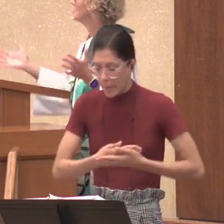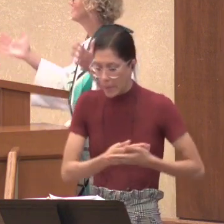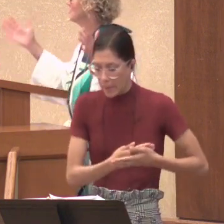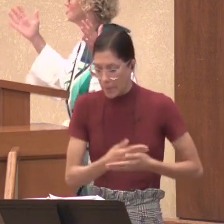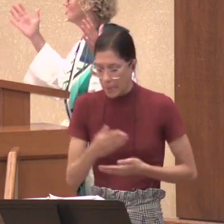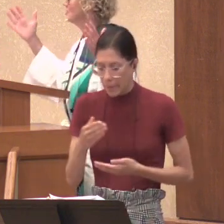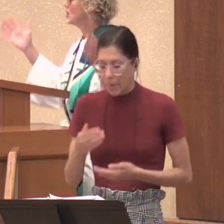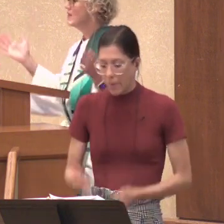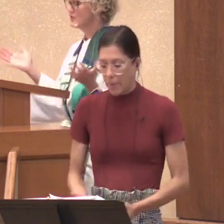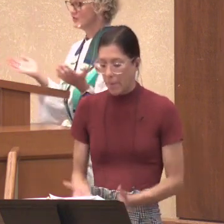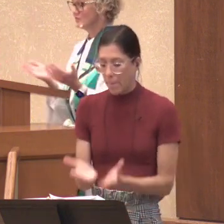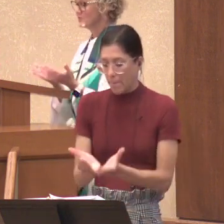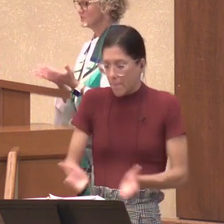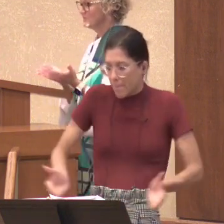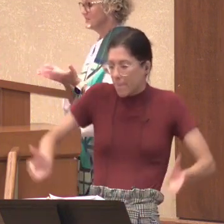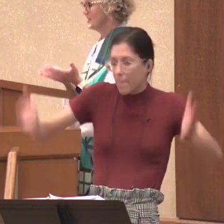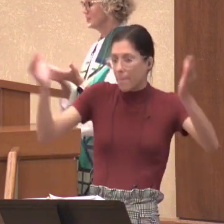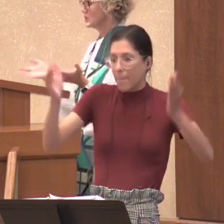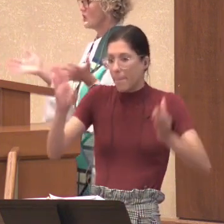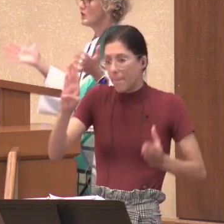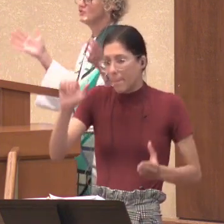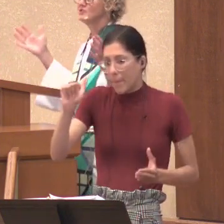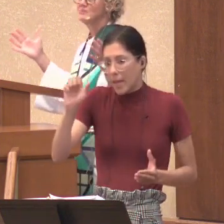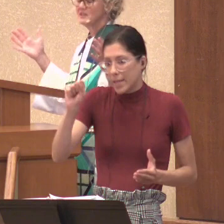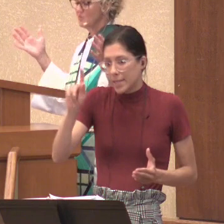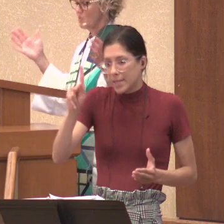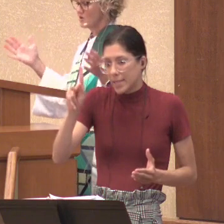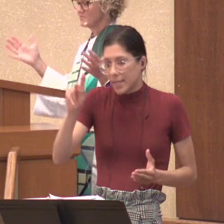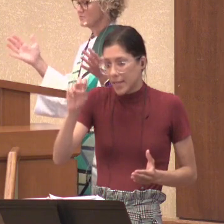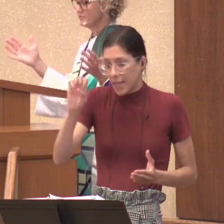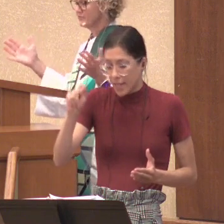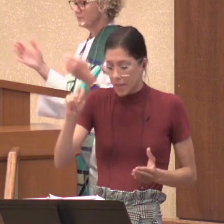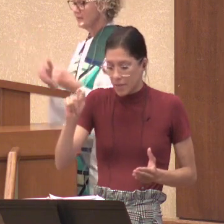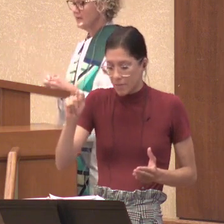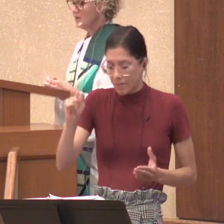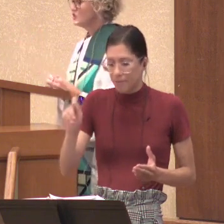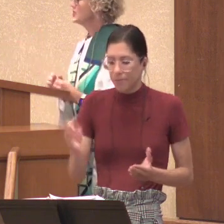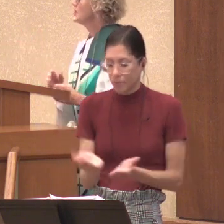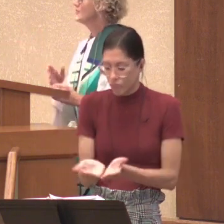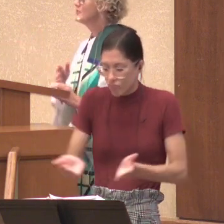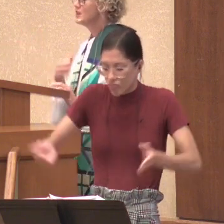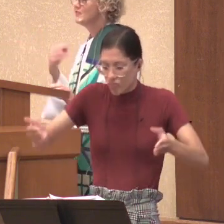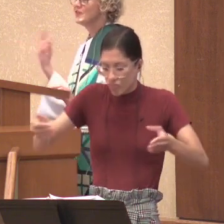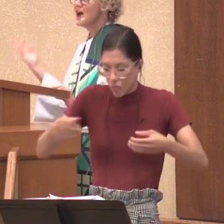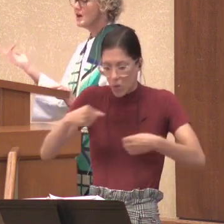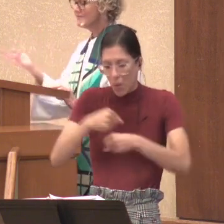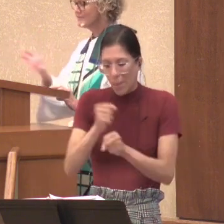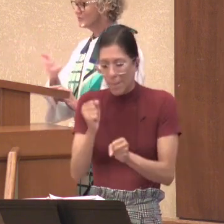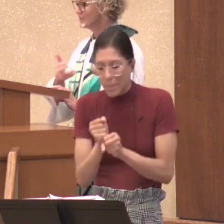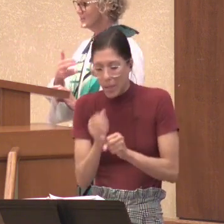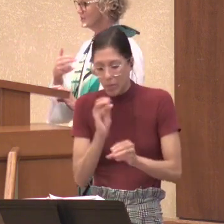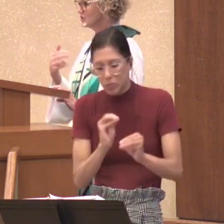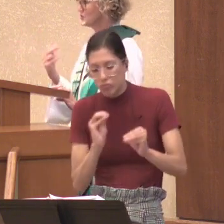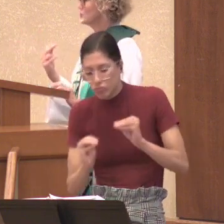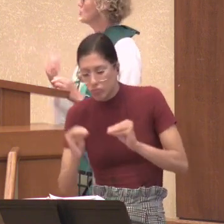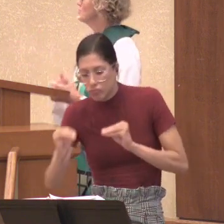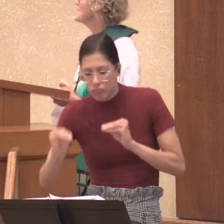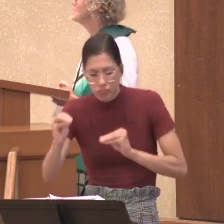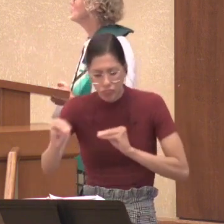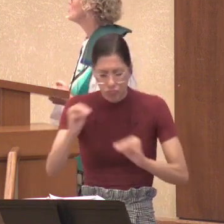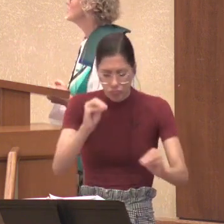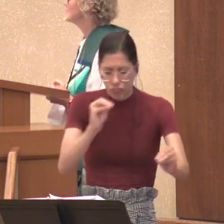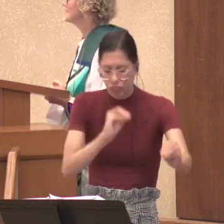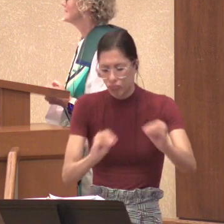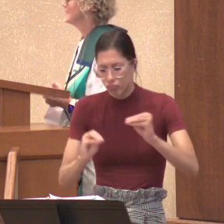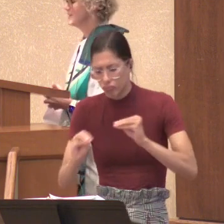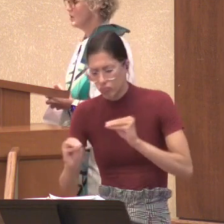basket and diligently covered it with something like tar to make it waterproof. She carefully covered every inch so her